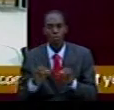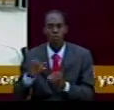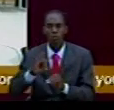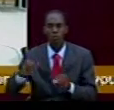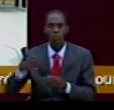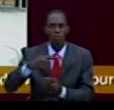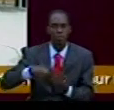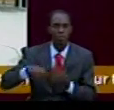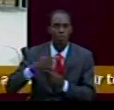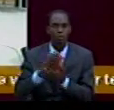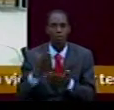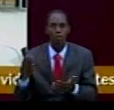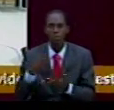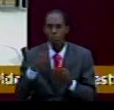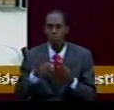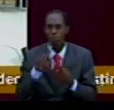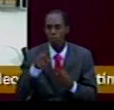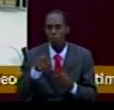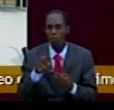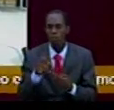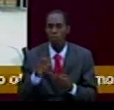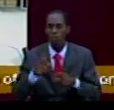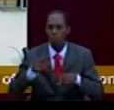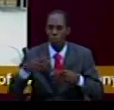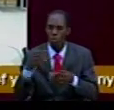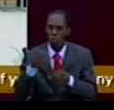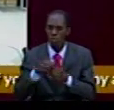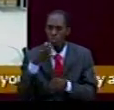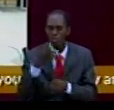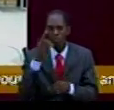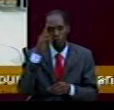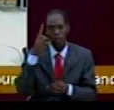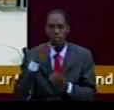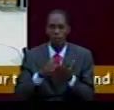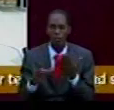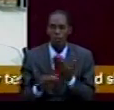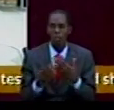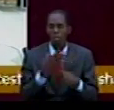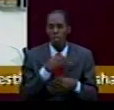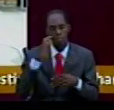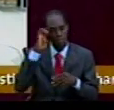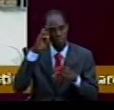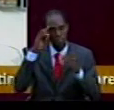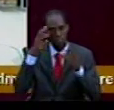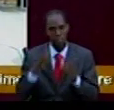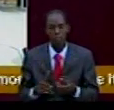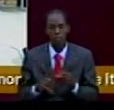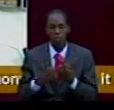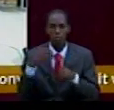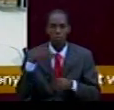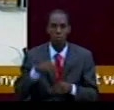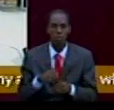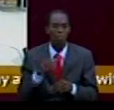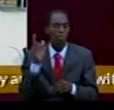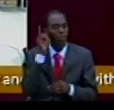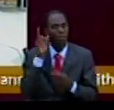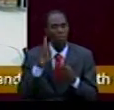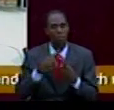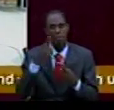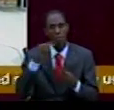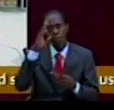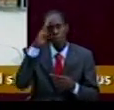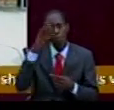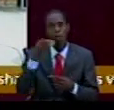something told him go in there for the crusade, and he decided to go. He listened to the man of God, and